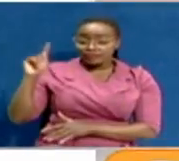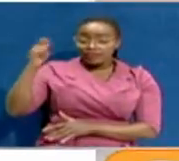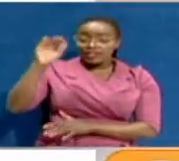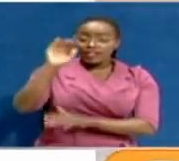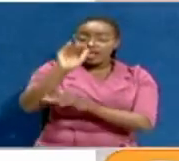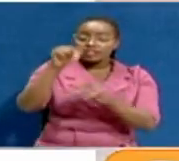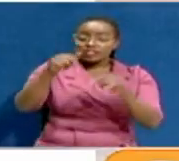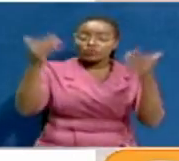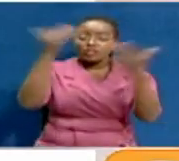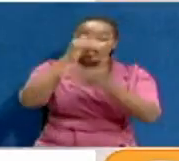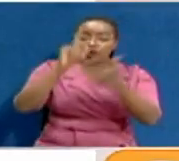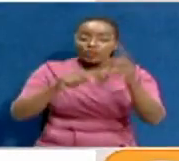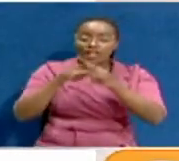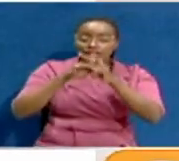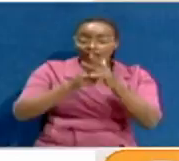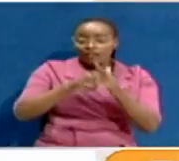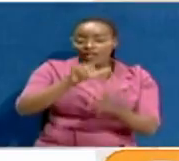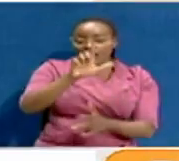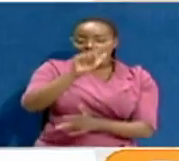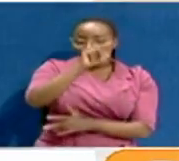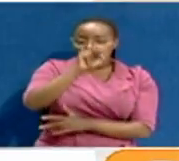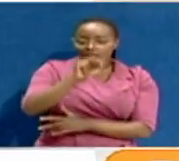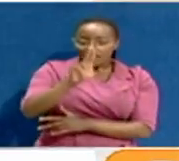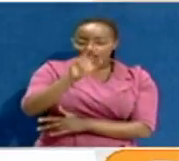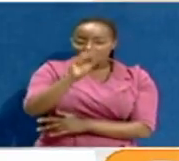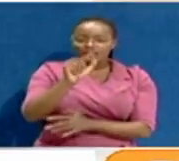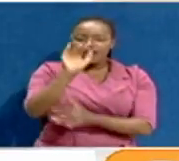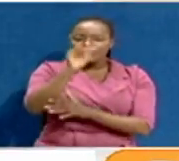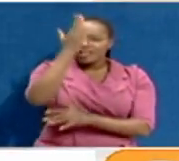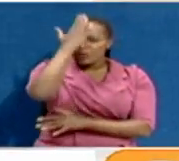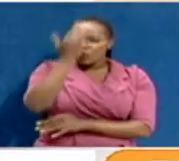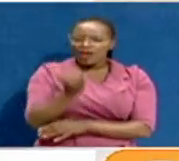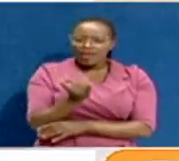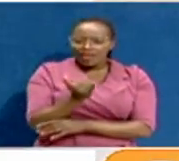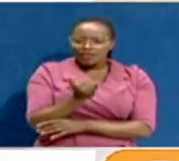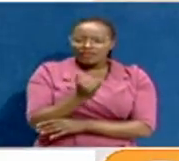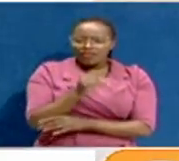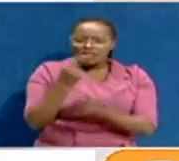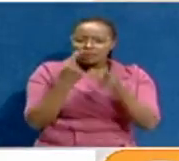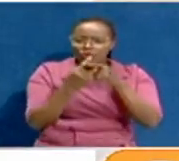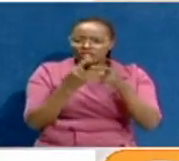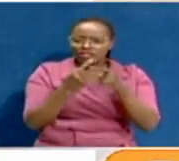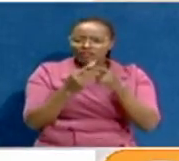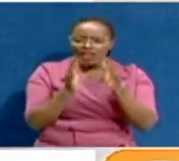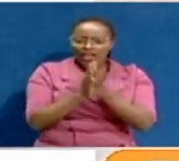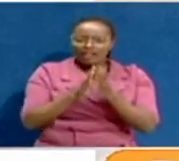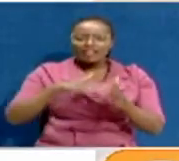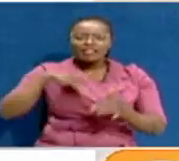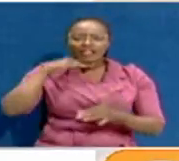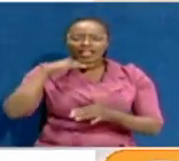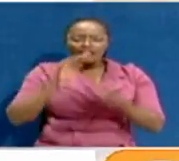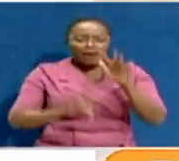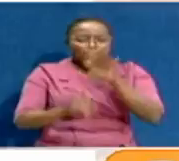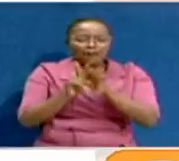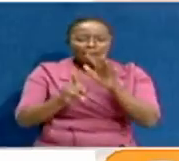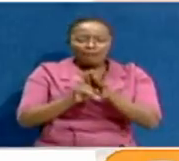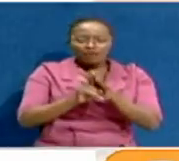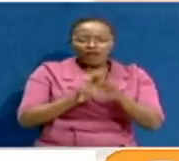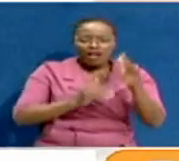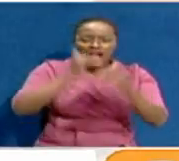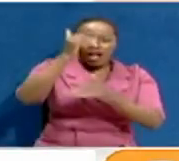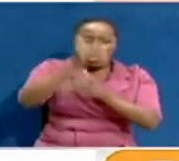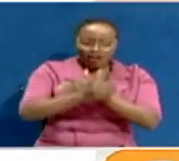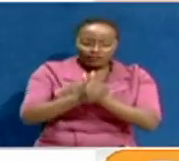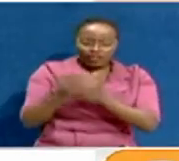Kenyans are asking tonight. Engineer Lazaro Kanyambok is asking, why is the positivity and mortality rate shooting up only after